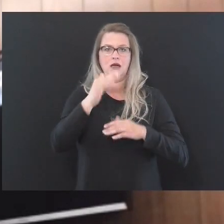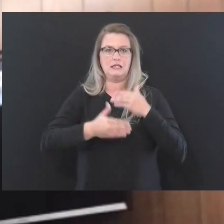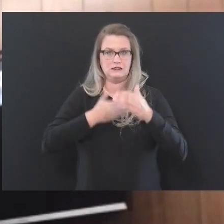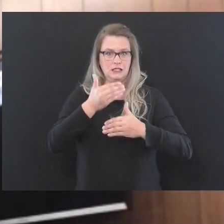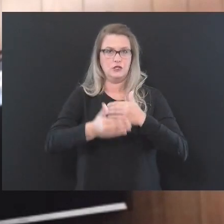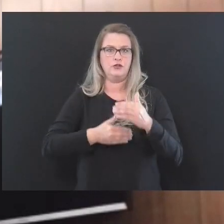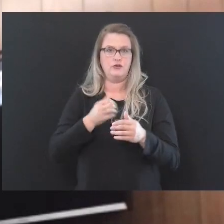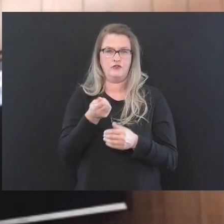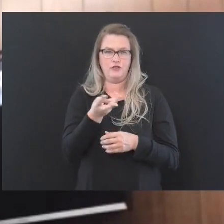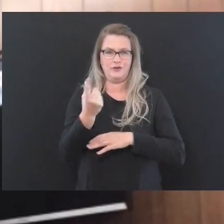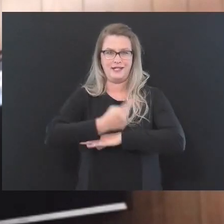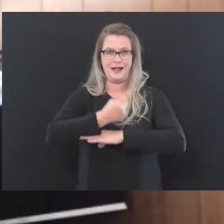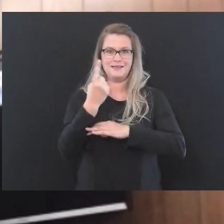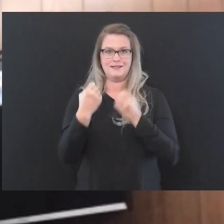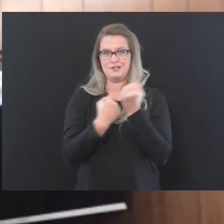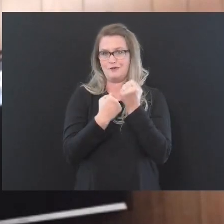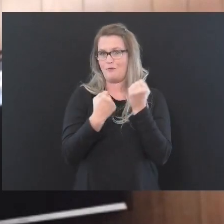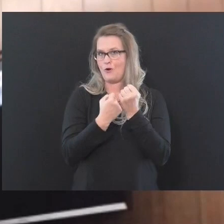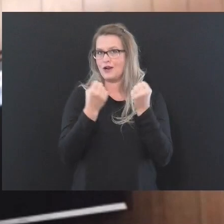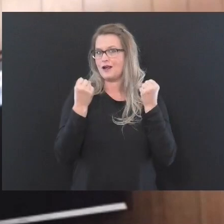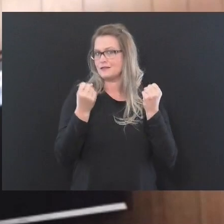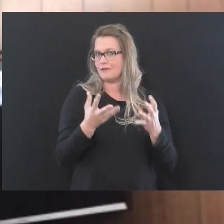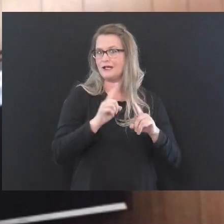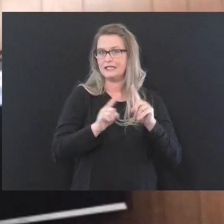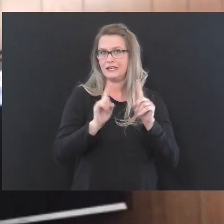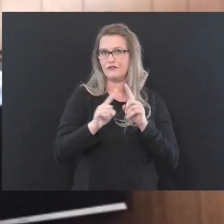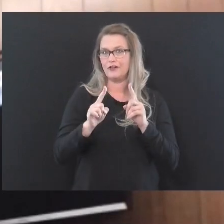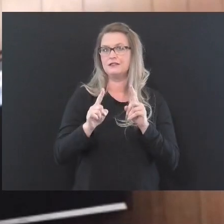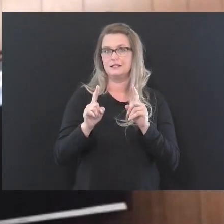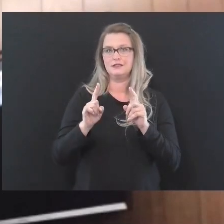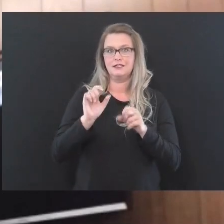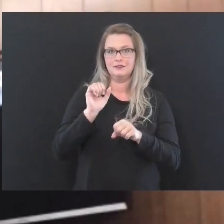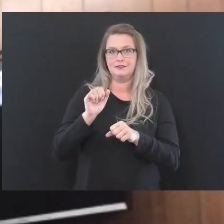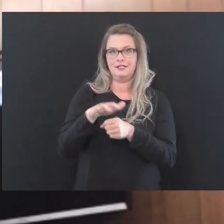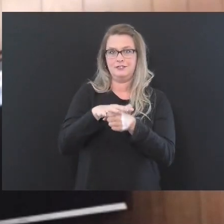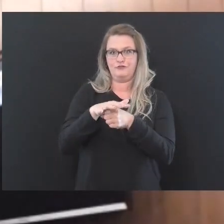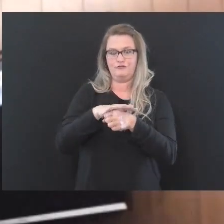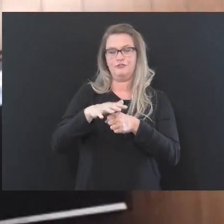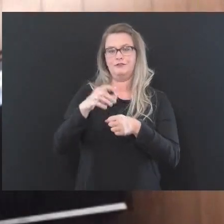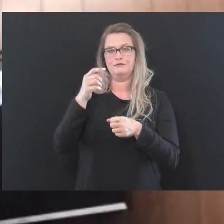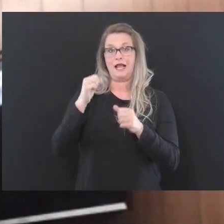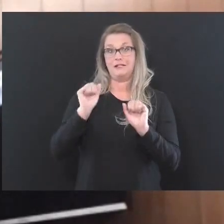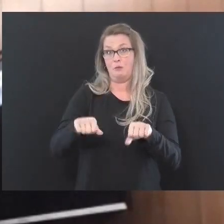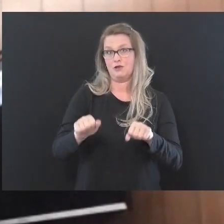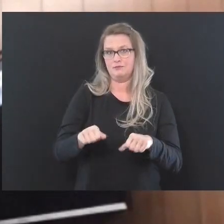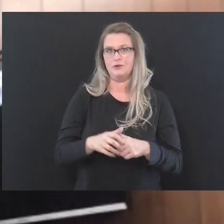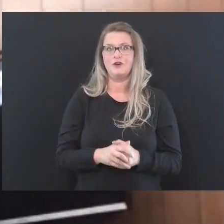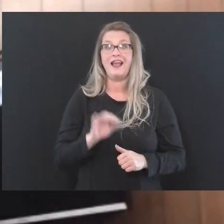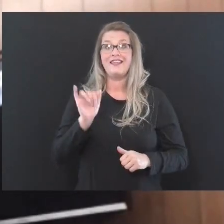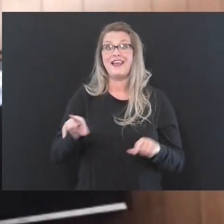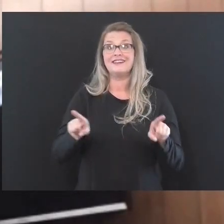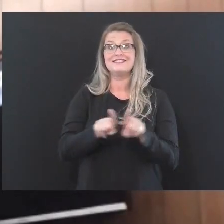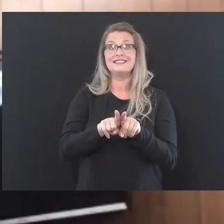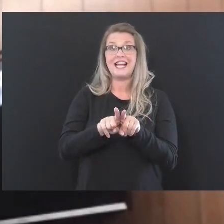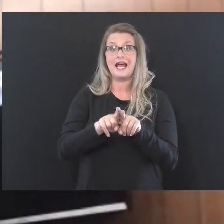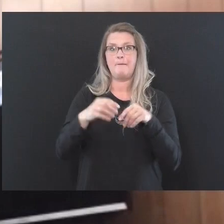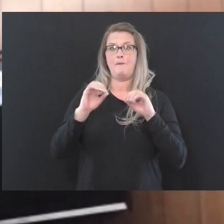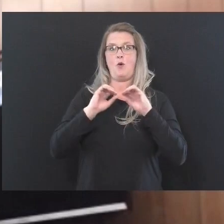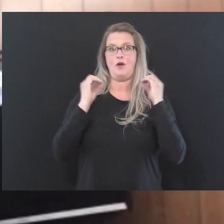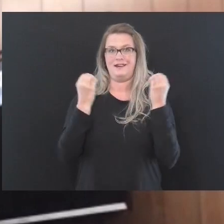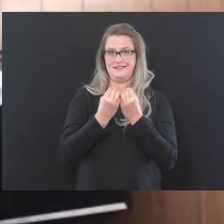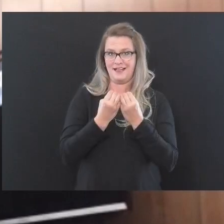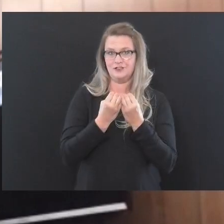several days to support as many missions as possible. In addition to that, that same organization has